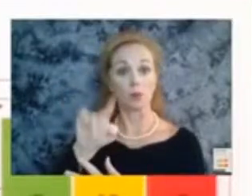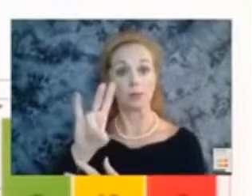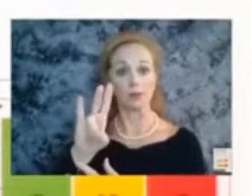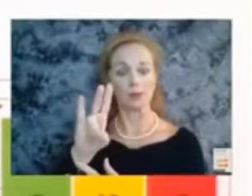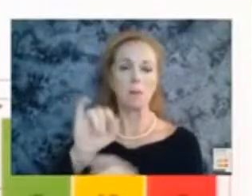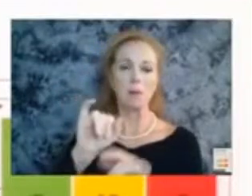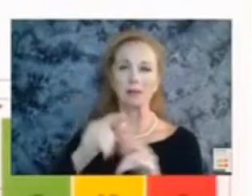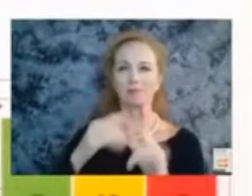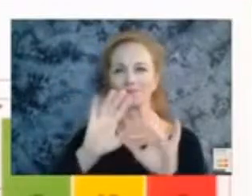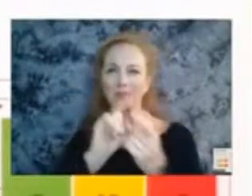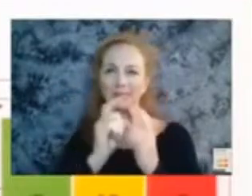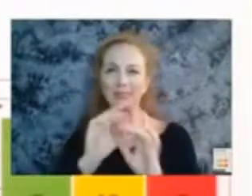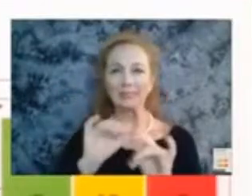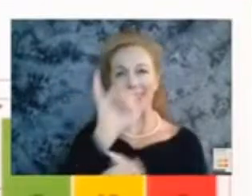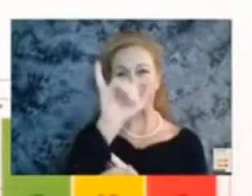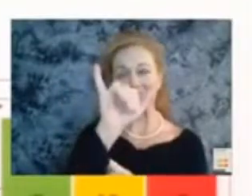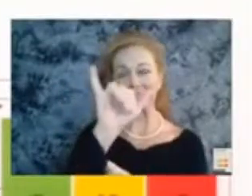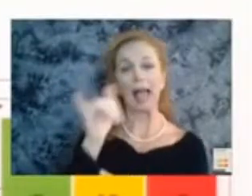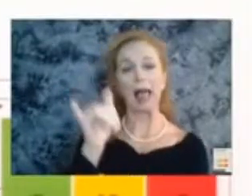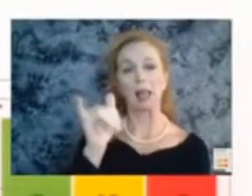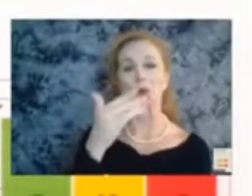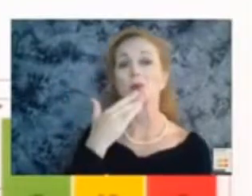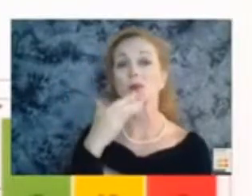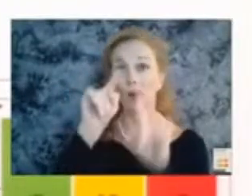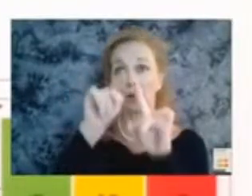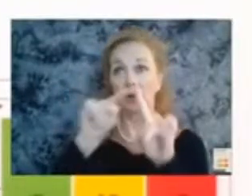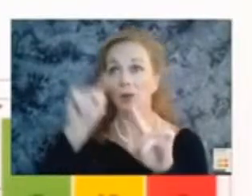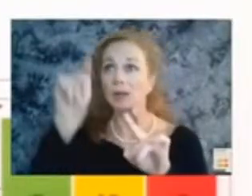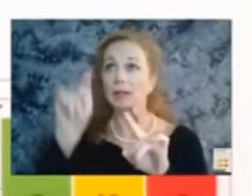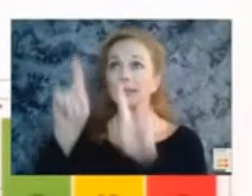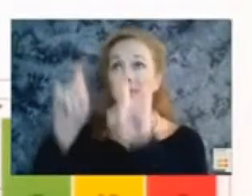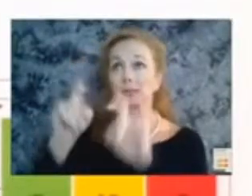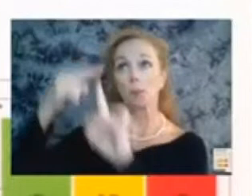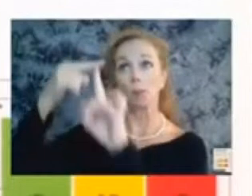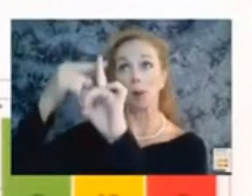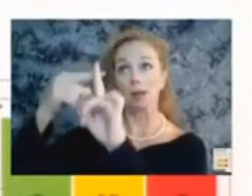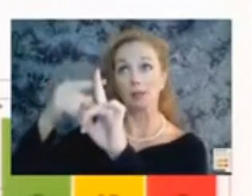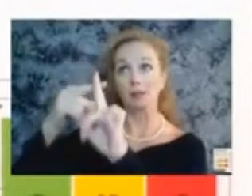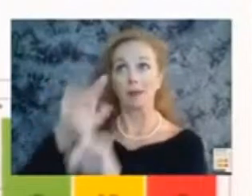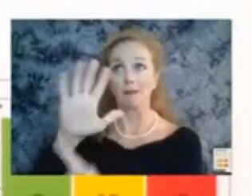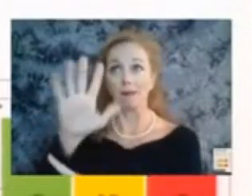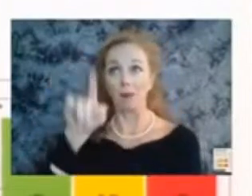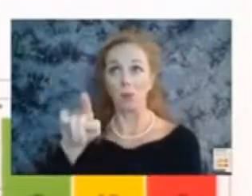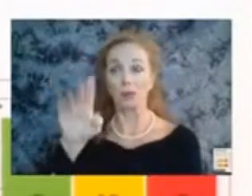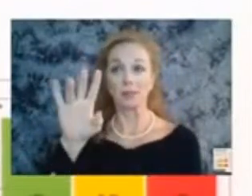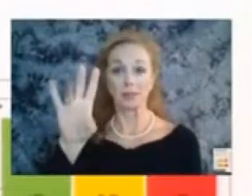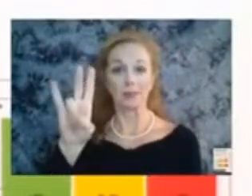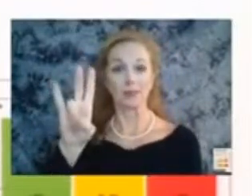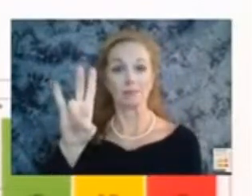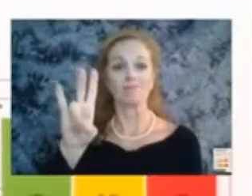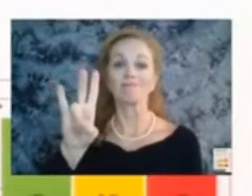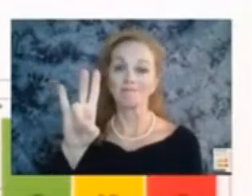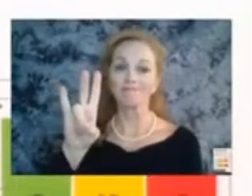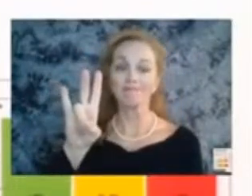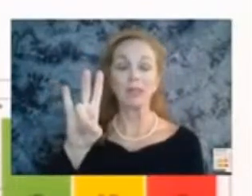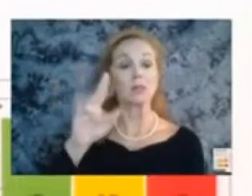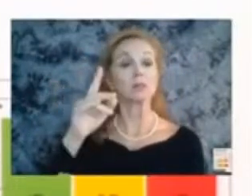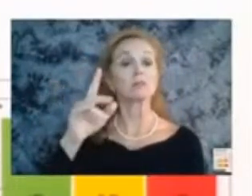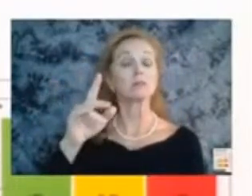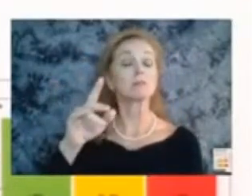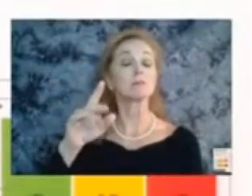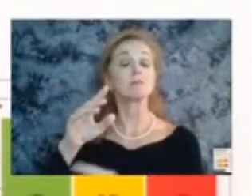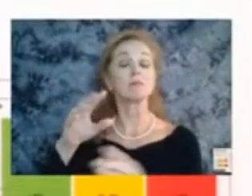yellow. And then test positivity is 5.7, which puts us in the yellow. There's been, I think, some